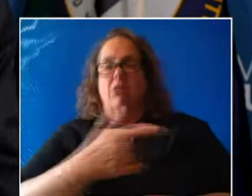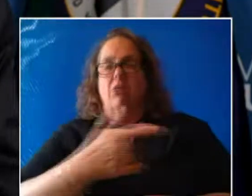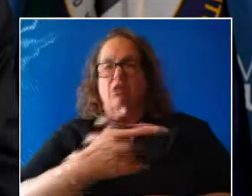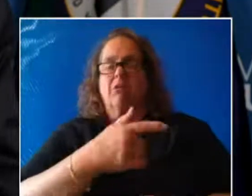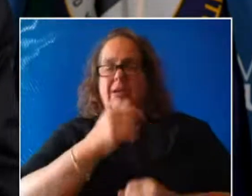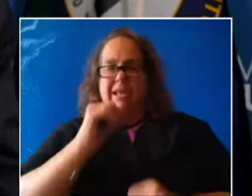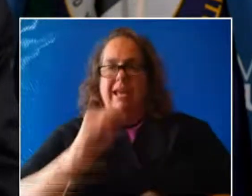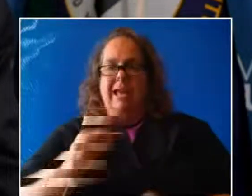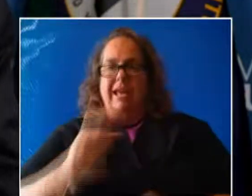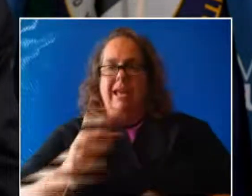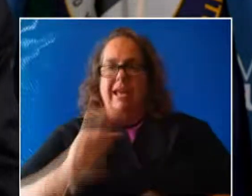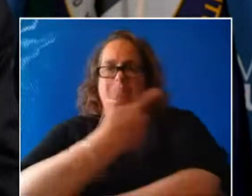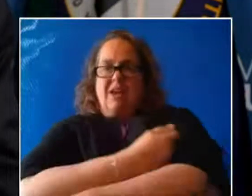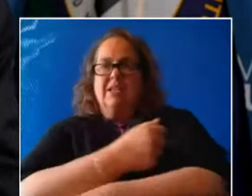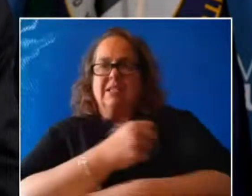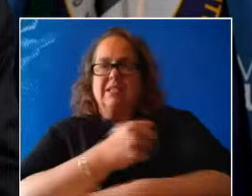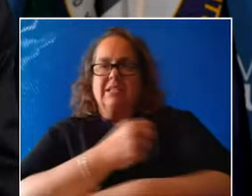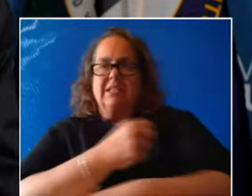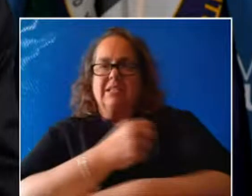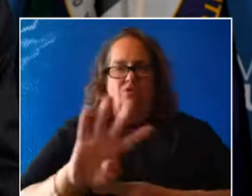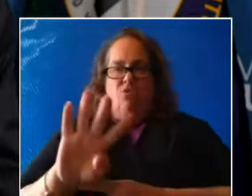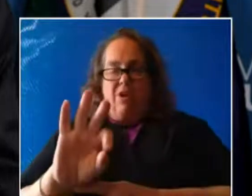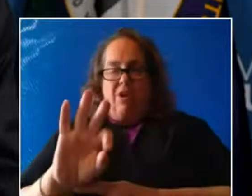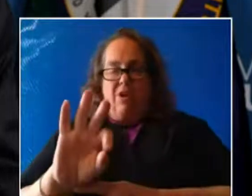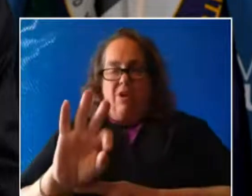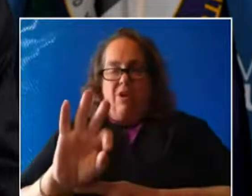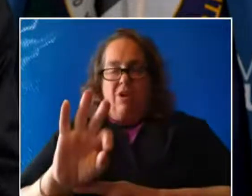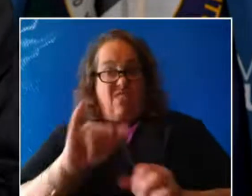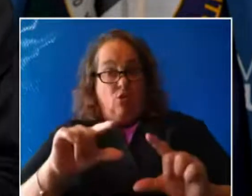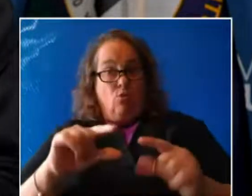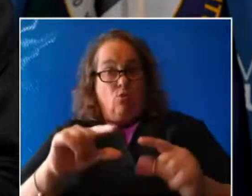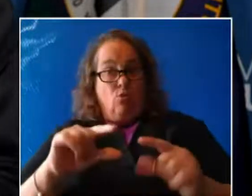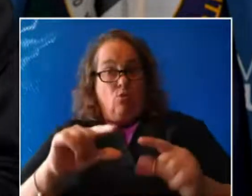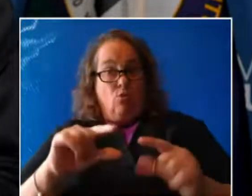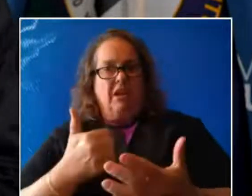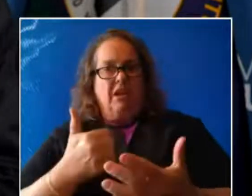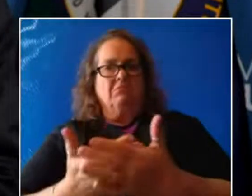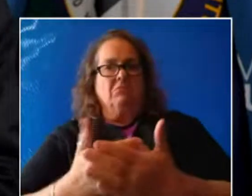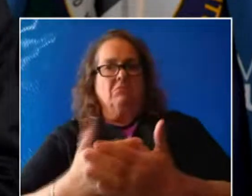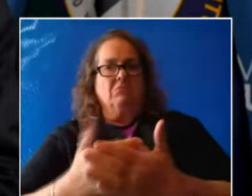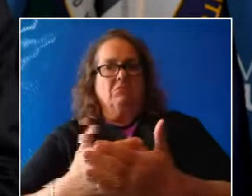reach that 2.5 in the coming weeks.